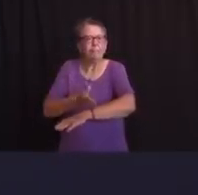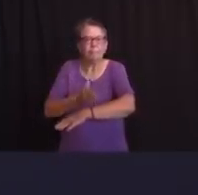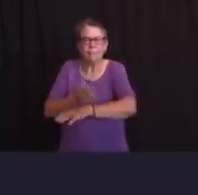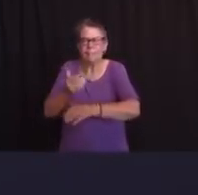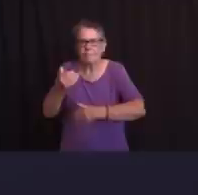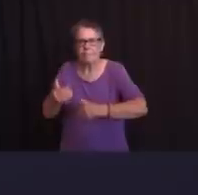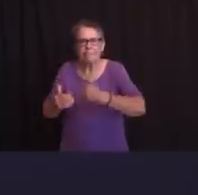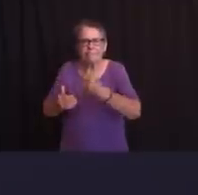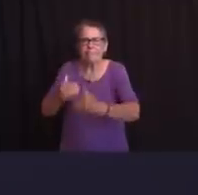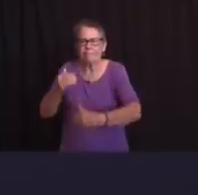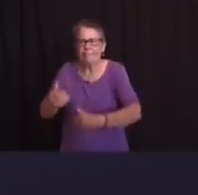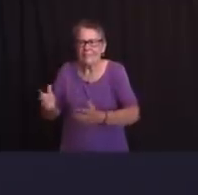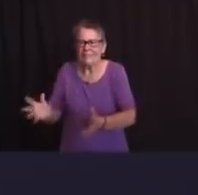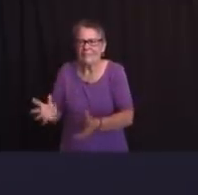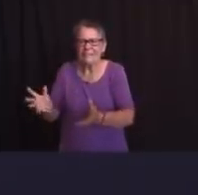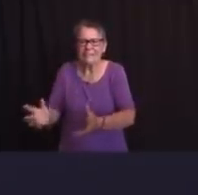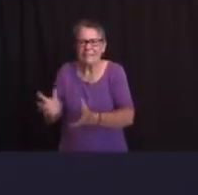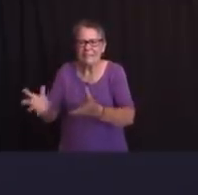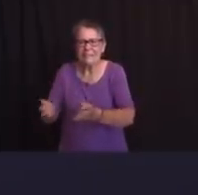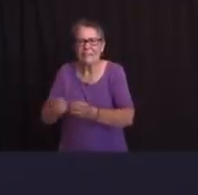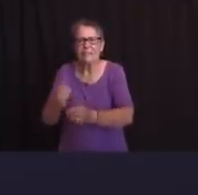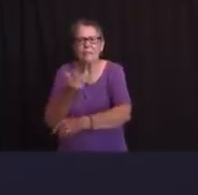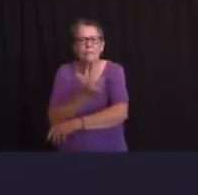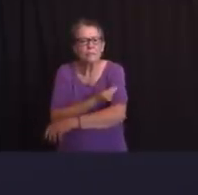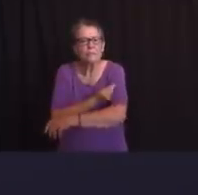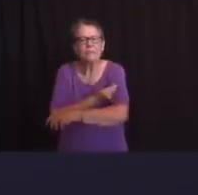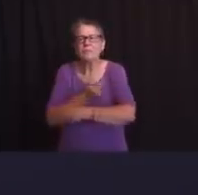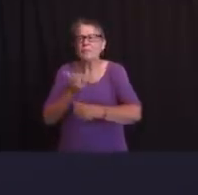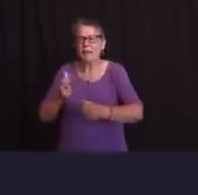relates to equity, but we're not yet where we need to be.